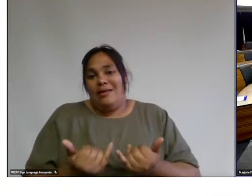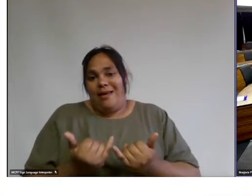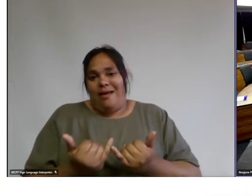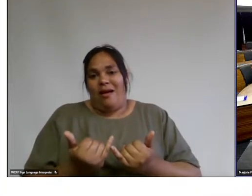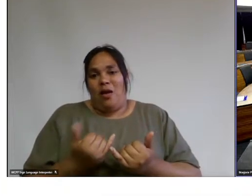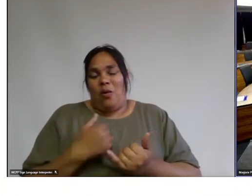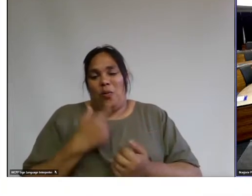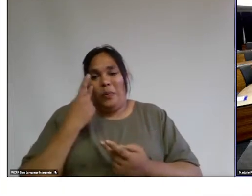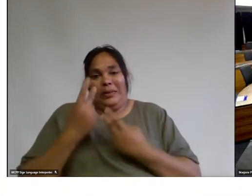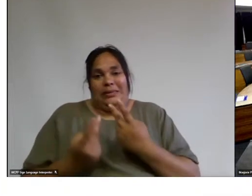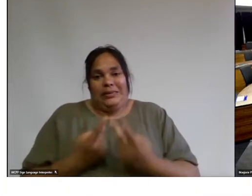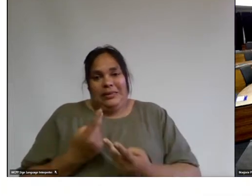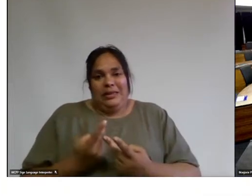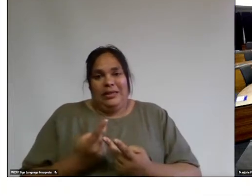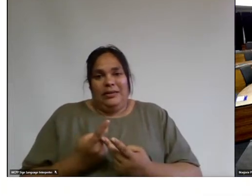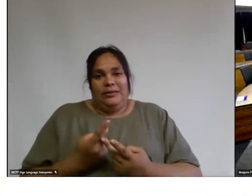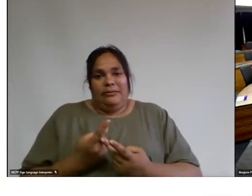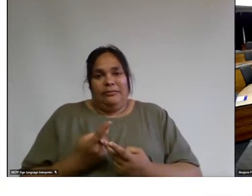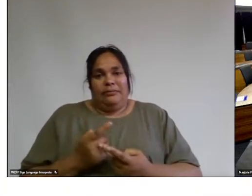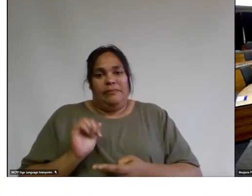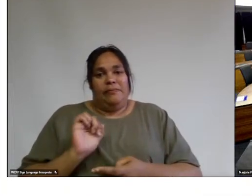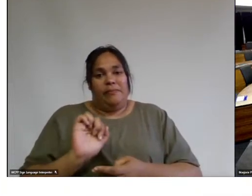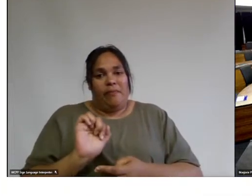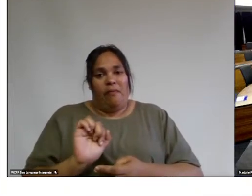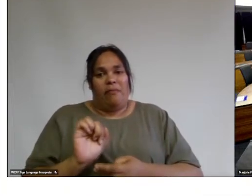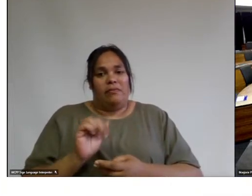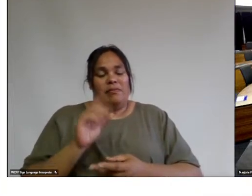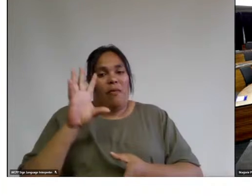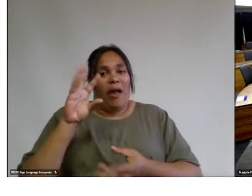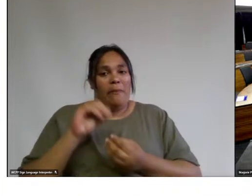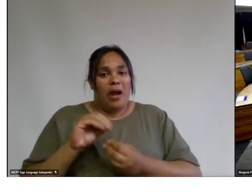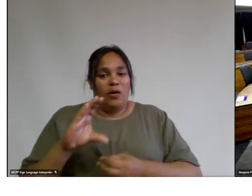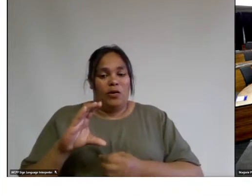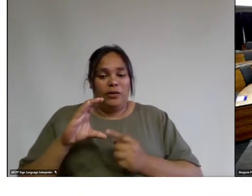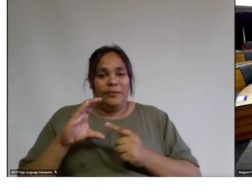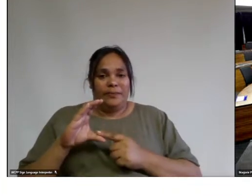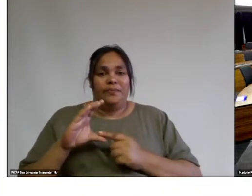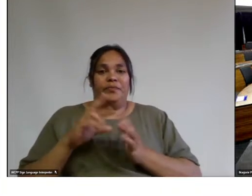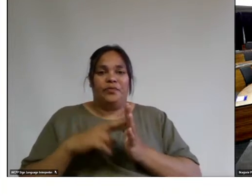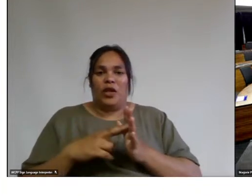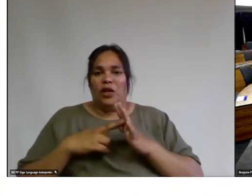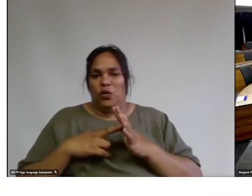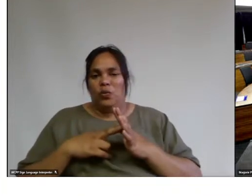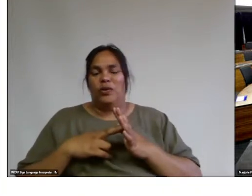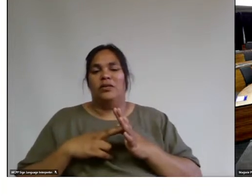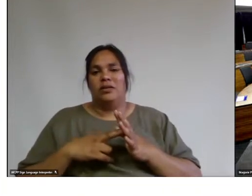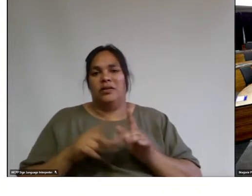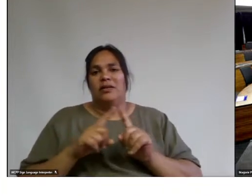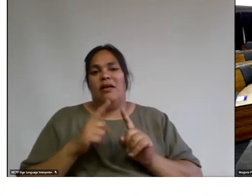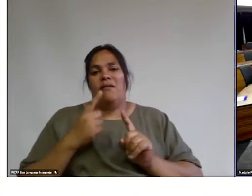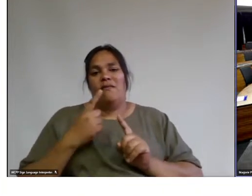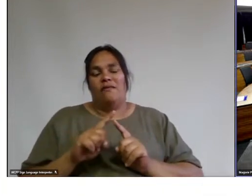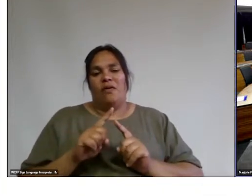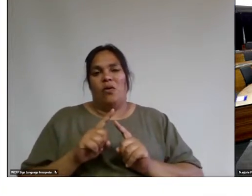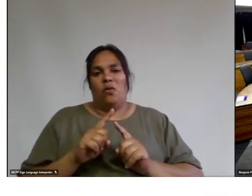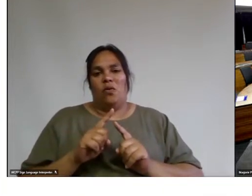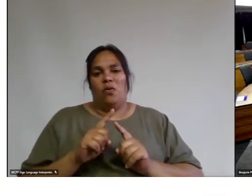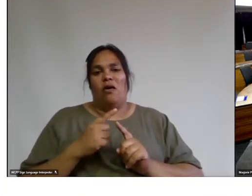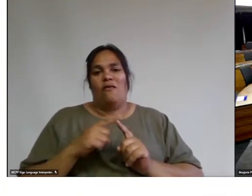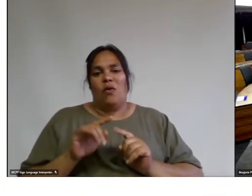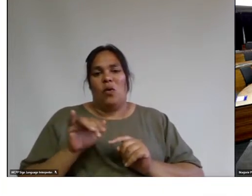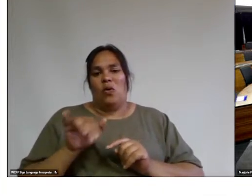I see that actually that amount has also been requested for